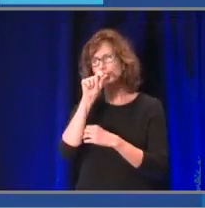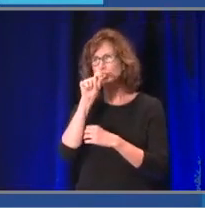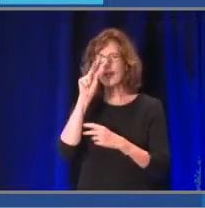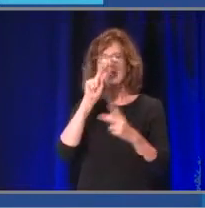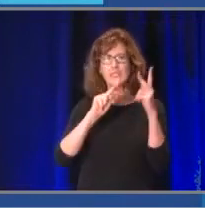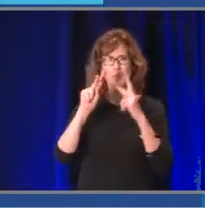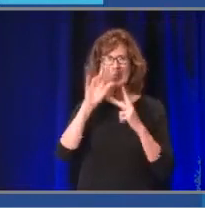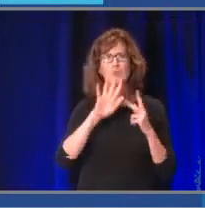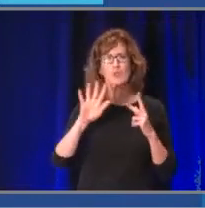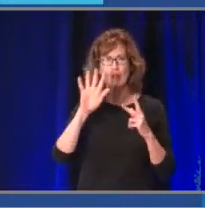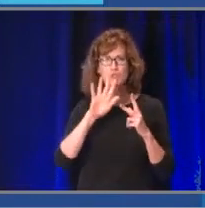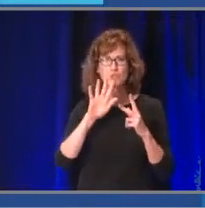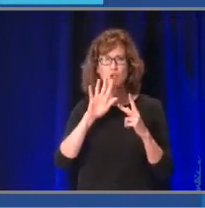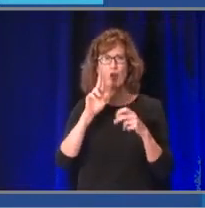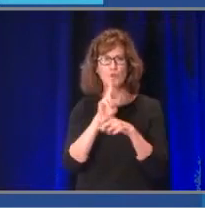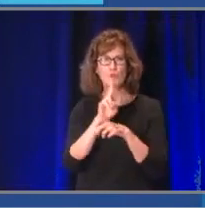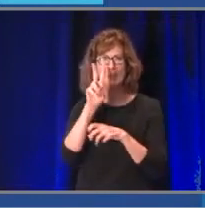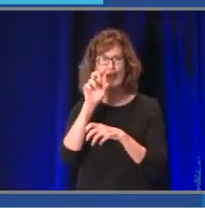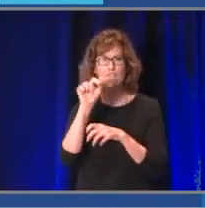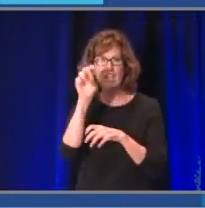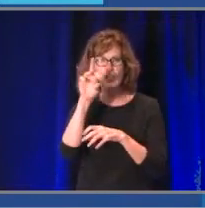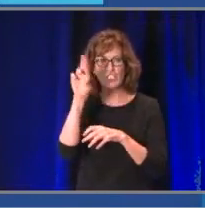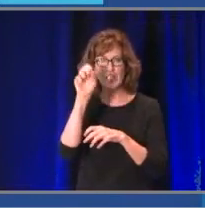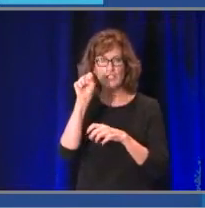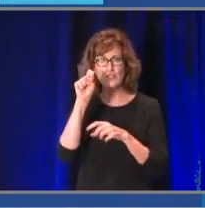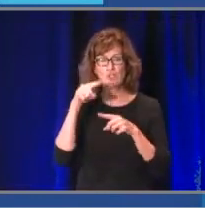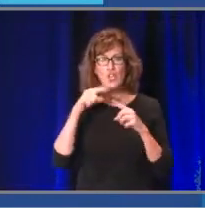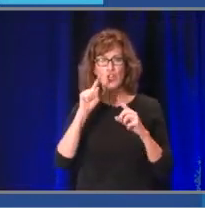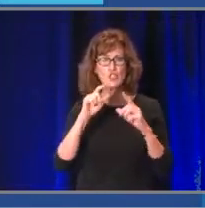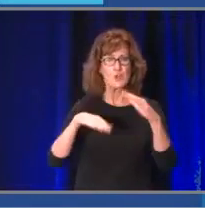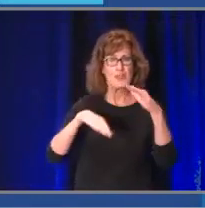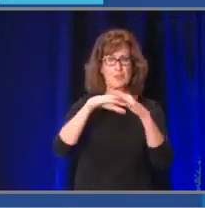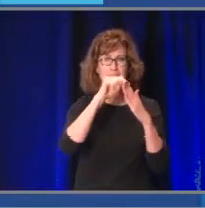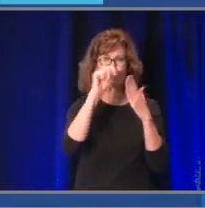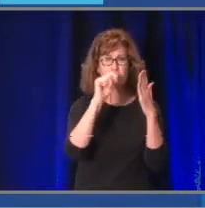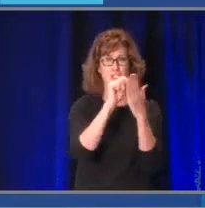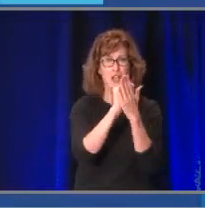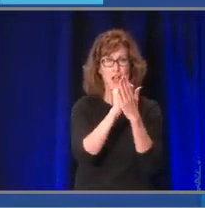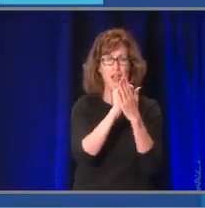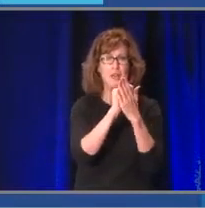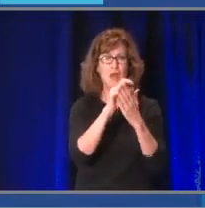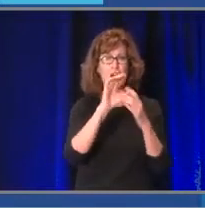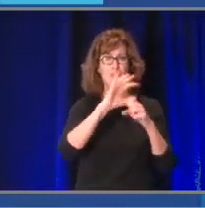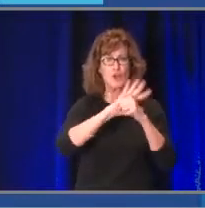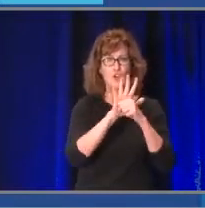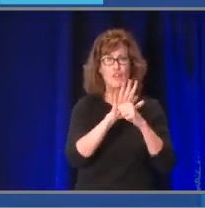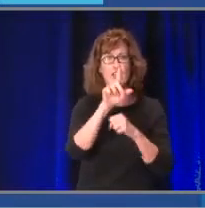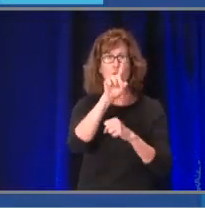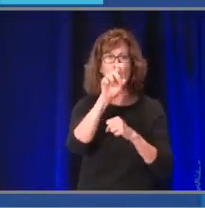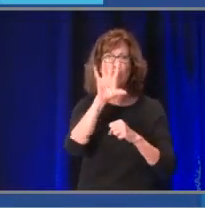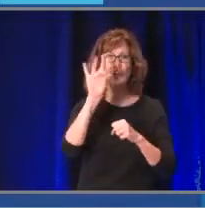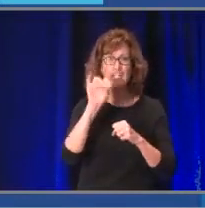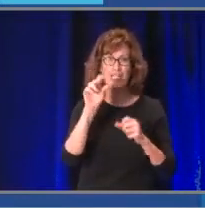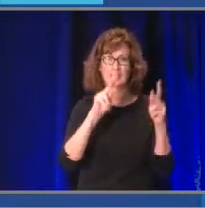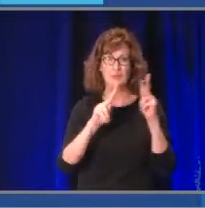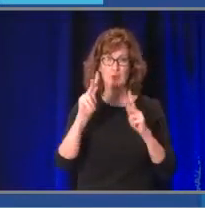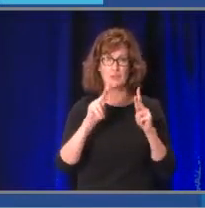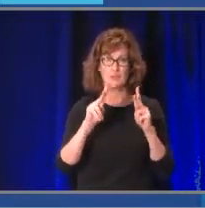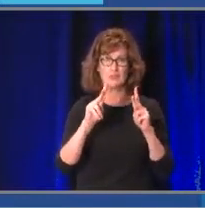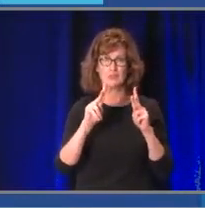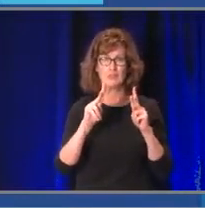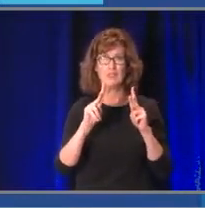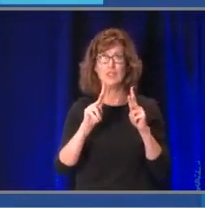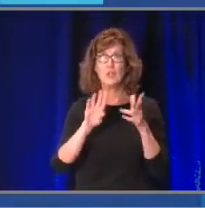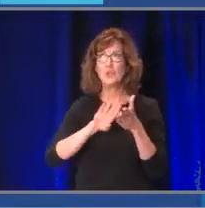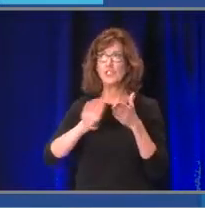so needing ventilators. Back during the height of COVID, we had close to 180. We got through that. We discharged over